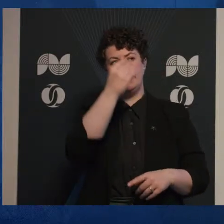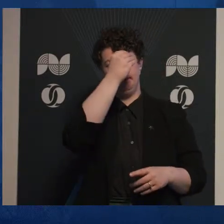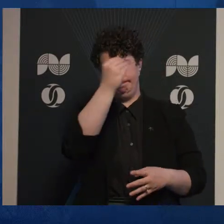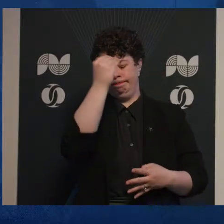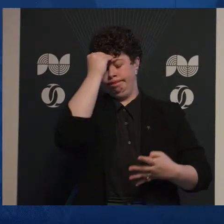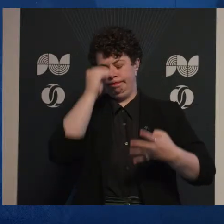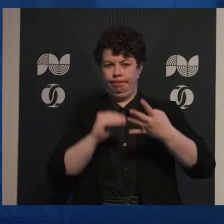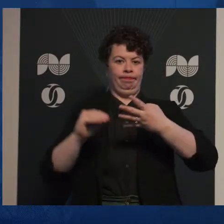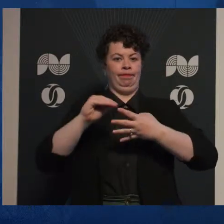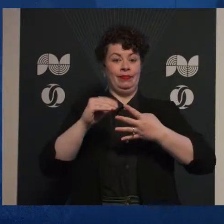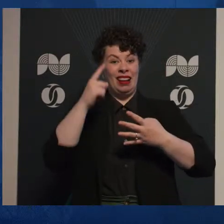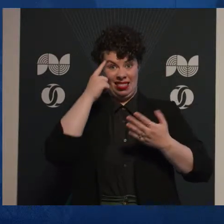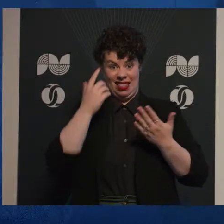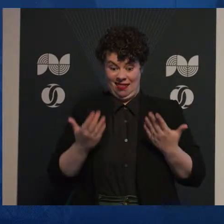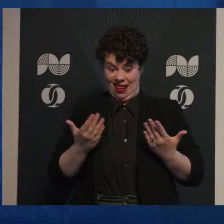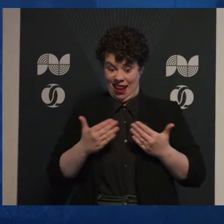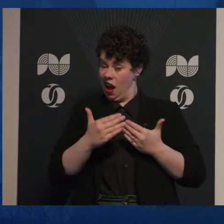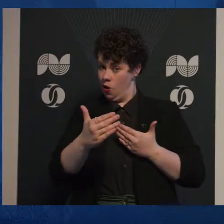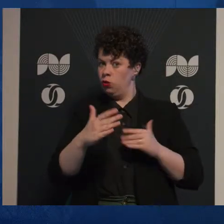more essential.